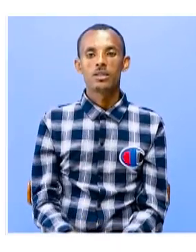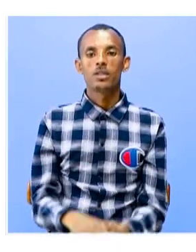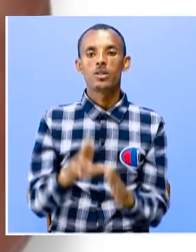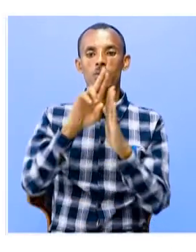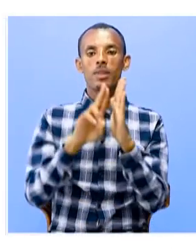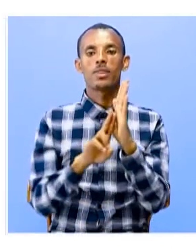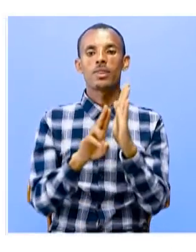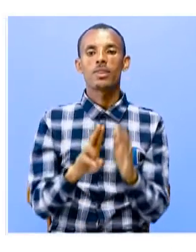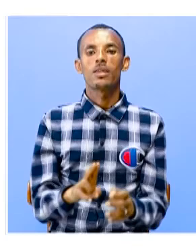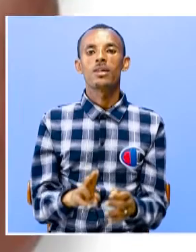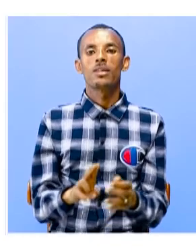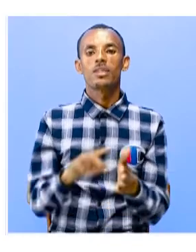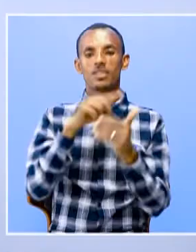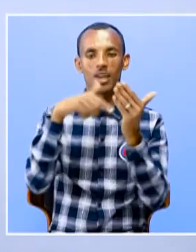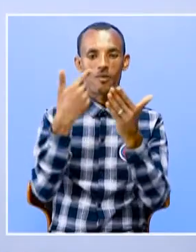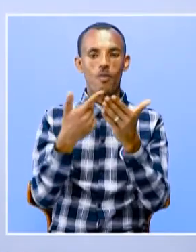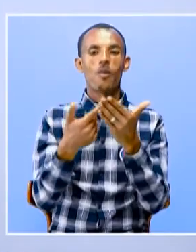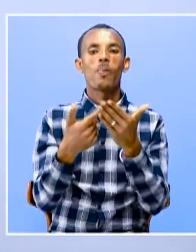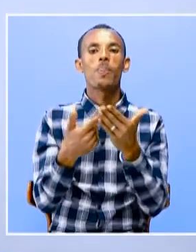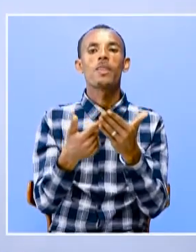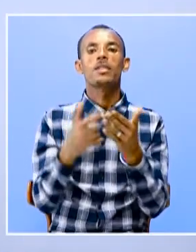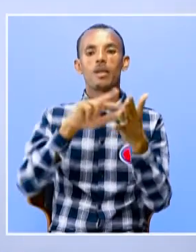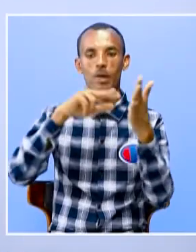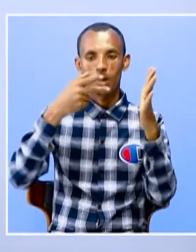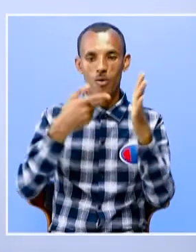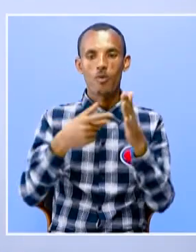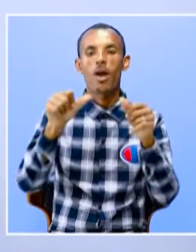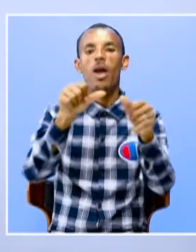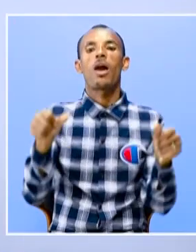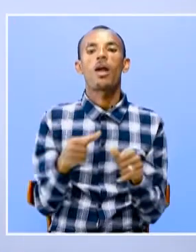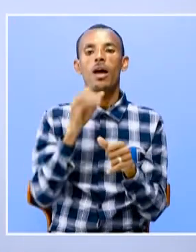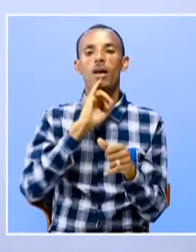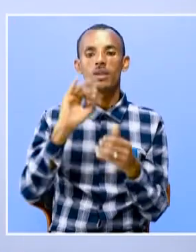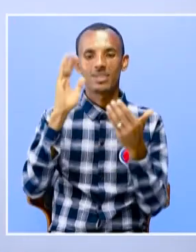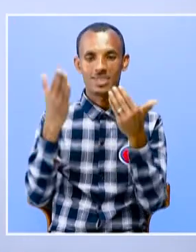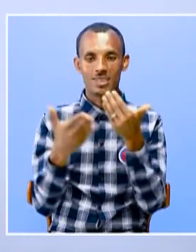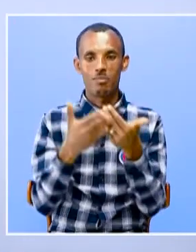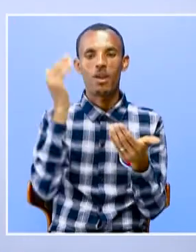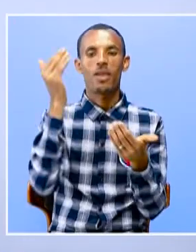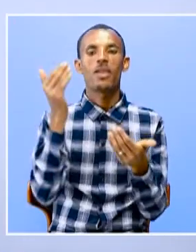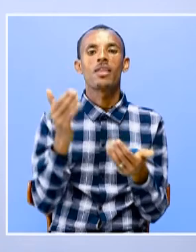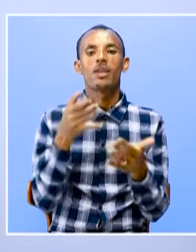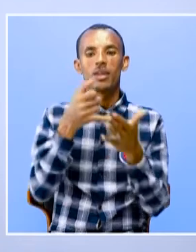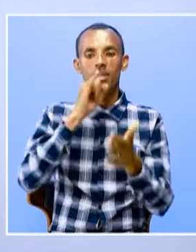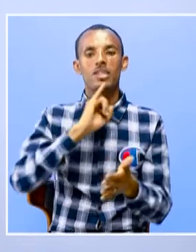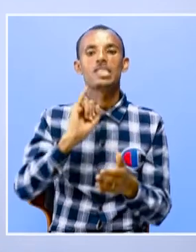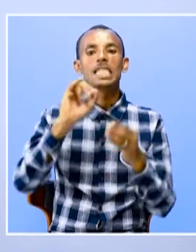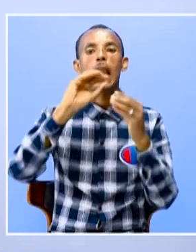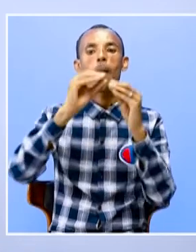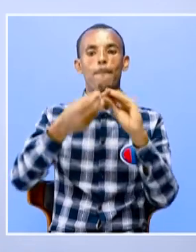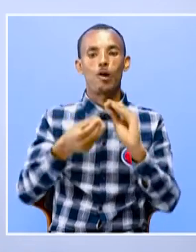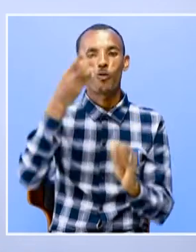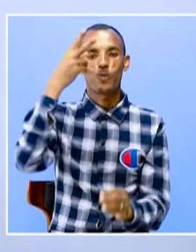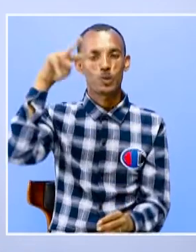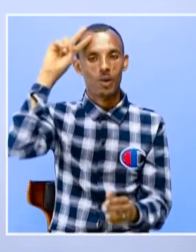units. Therefore, the meaning of area is simply it is the number of